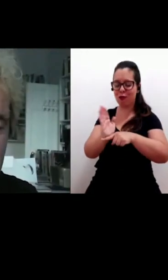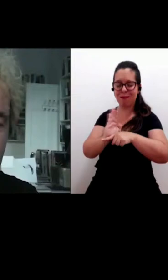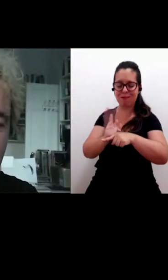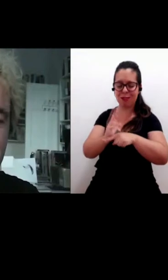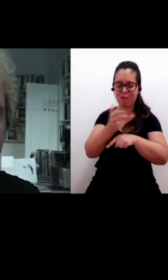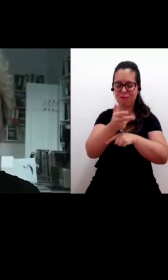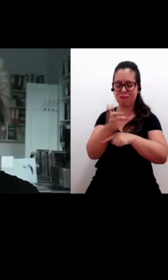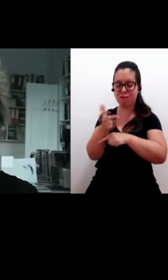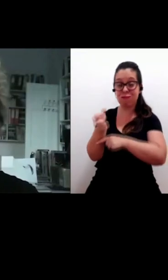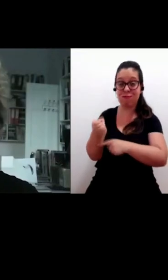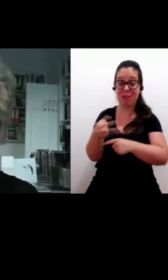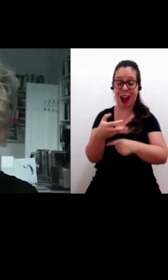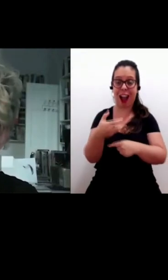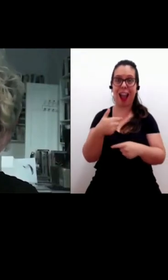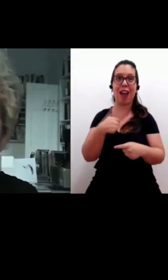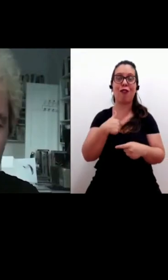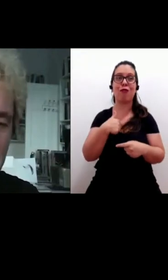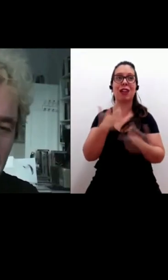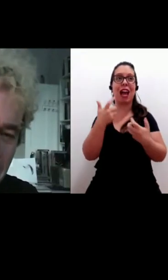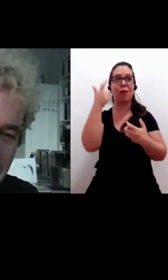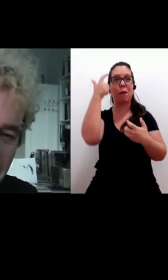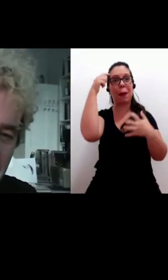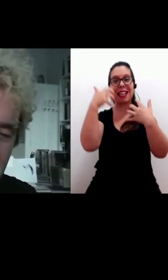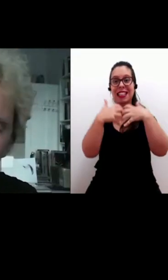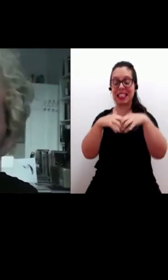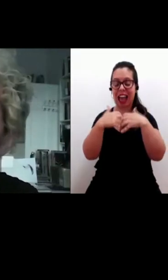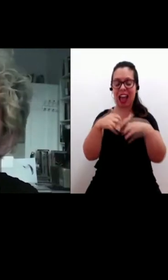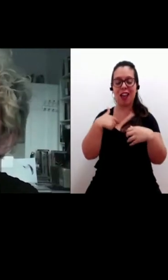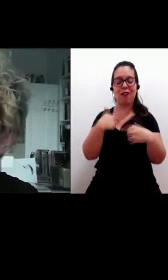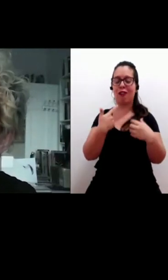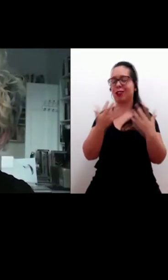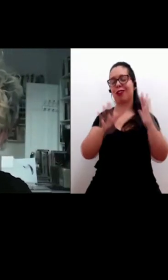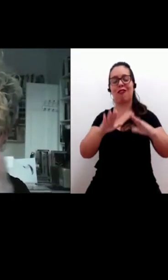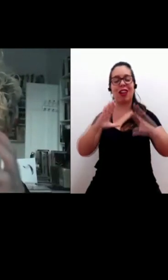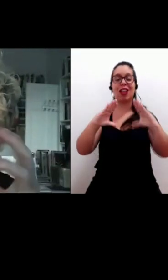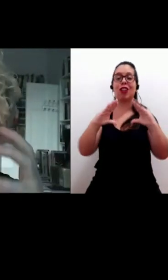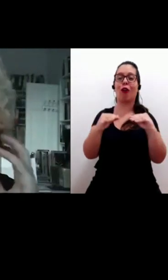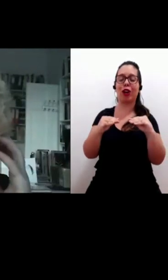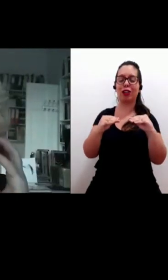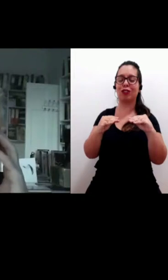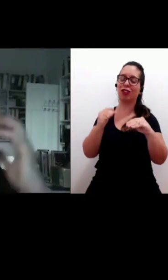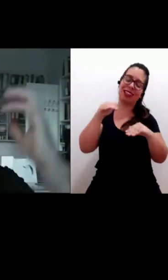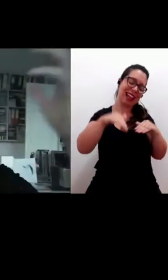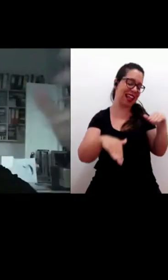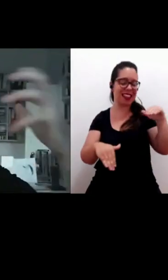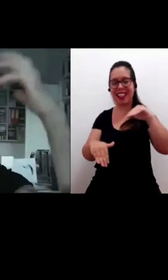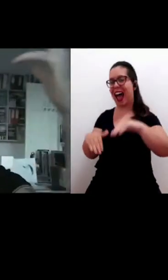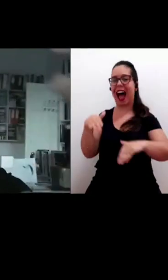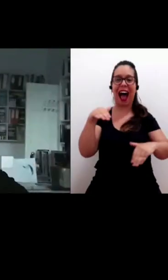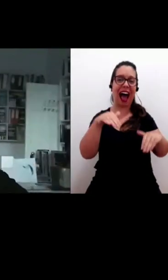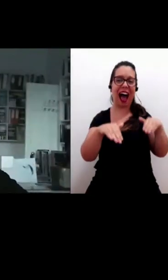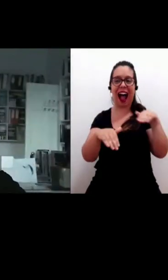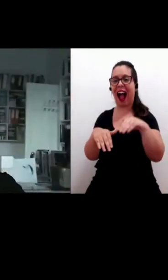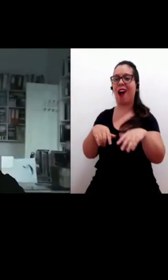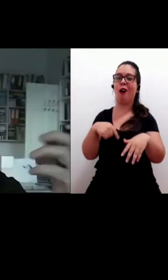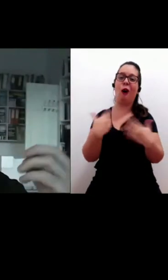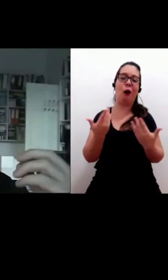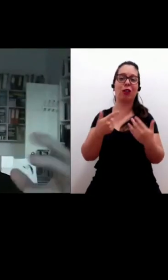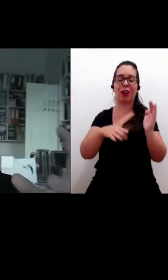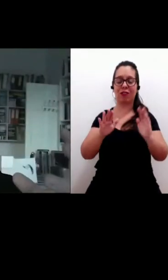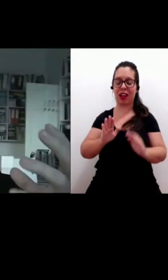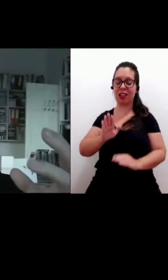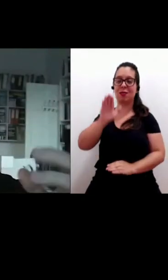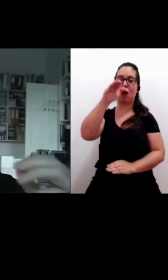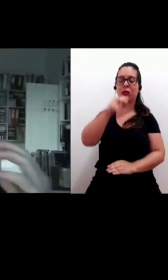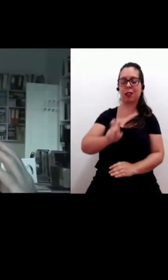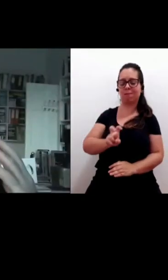swim at night, or climb a hill naked, or, you know, try to get out of my head